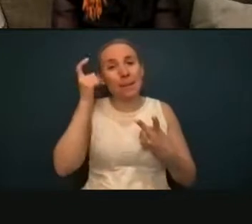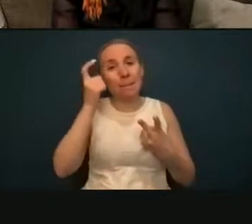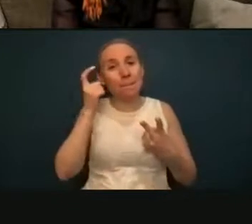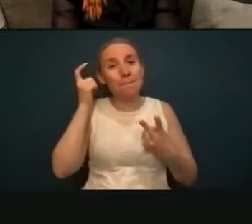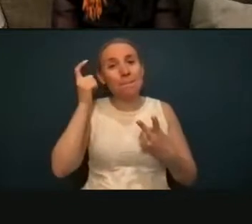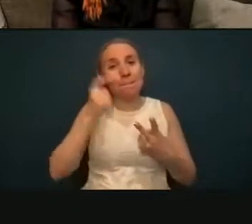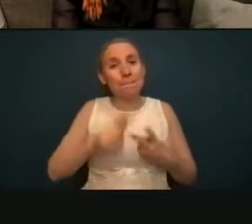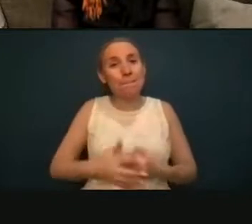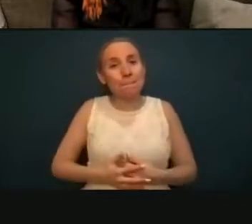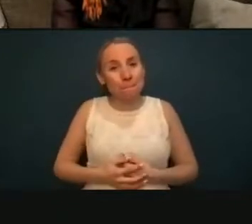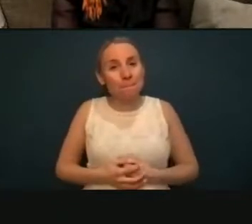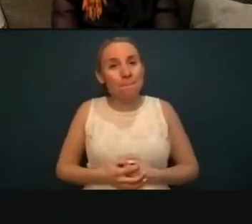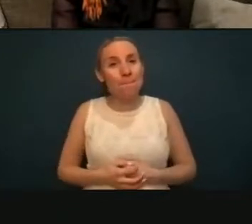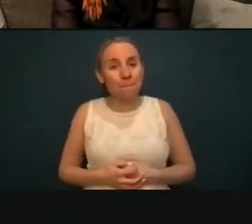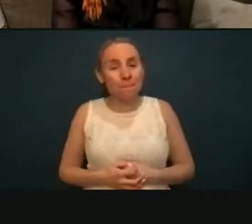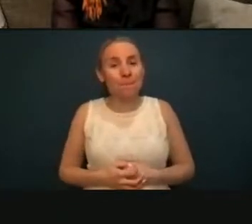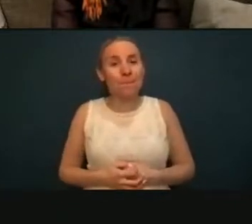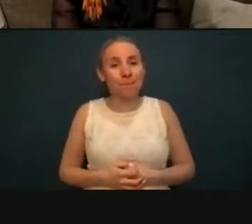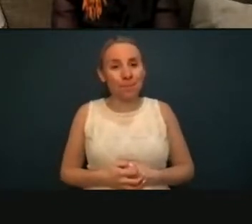for